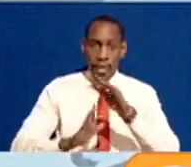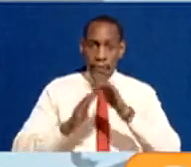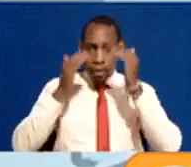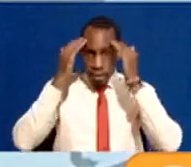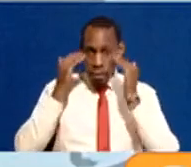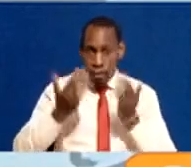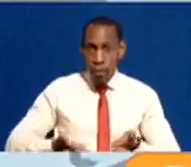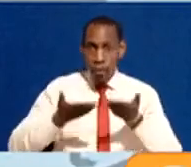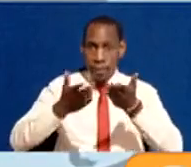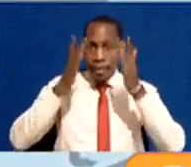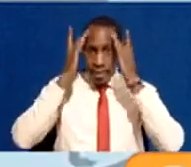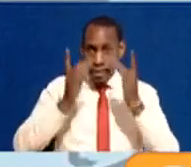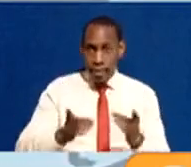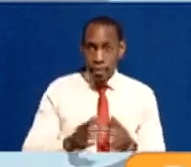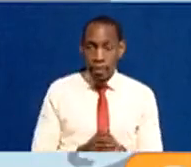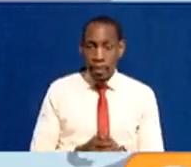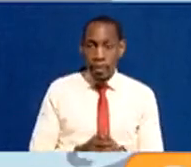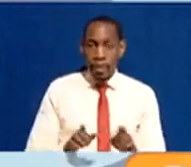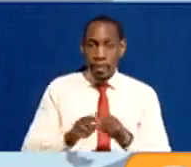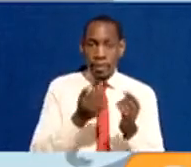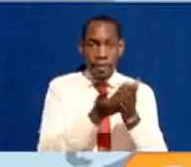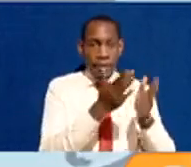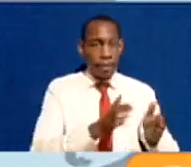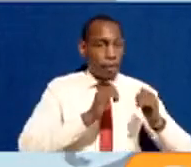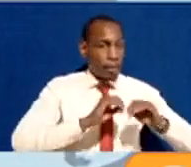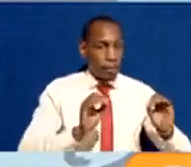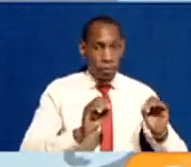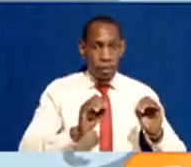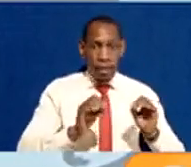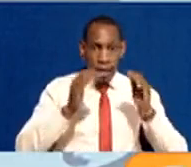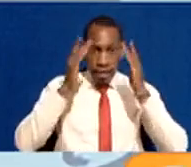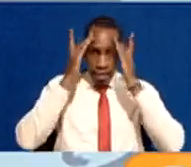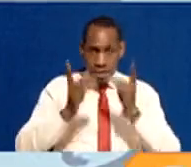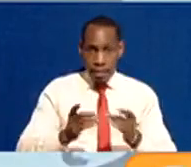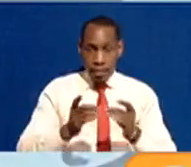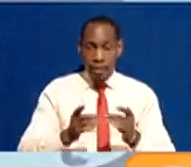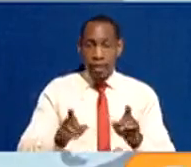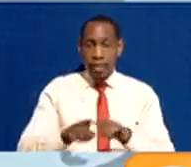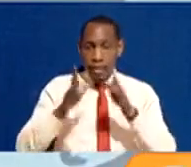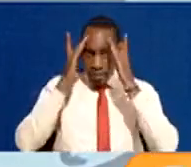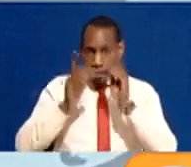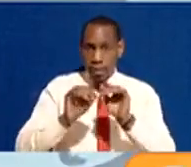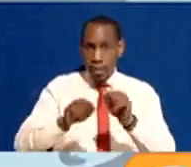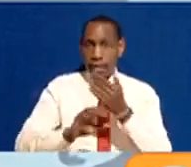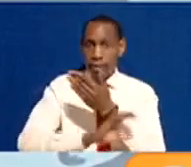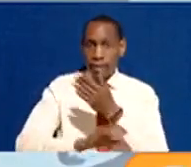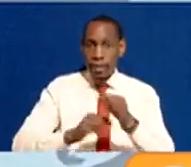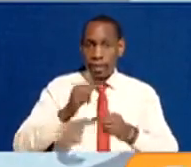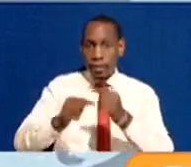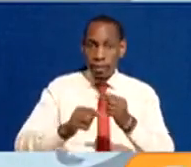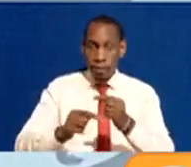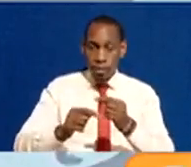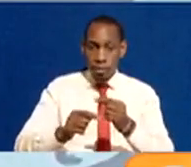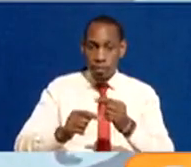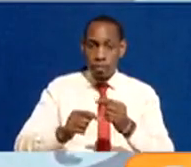Court delivered its verdict. Whilst the petitioners disagreed with its findings, the decision enabled the country to move